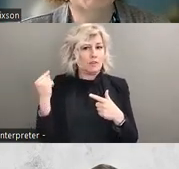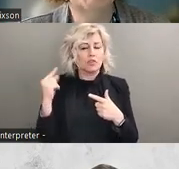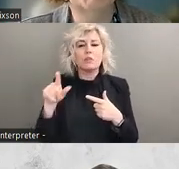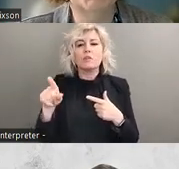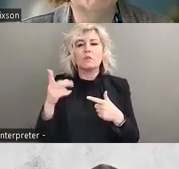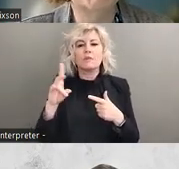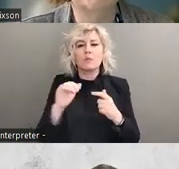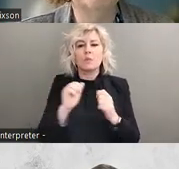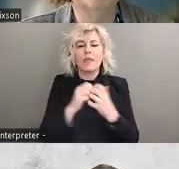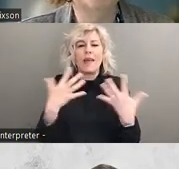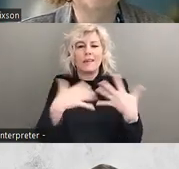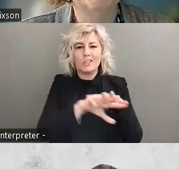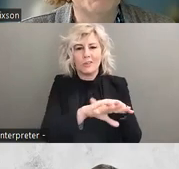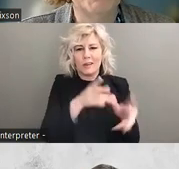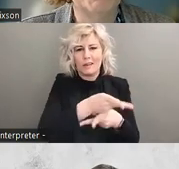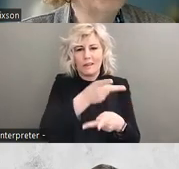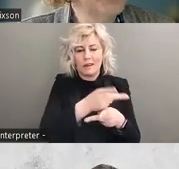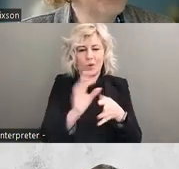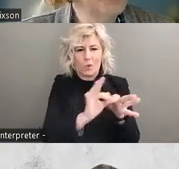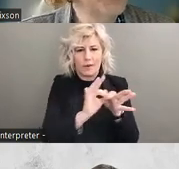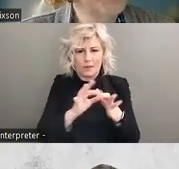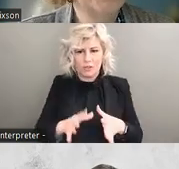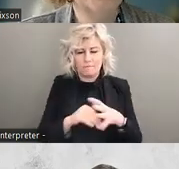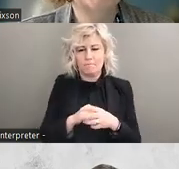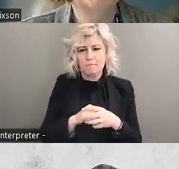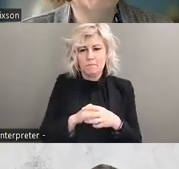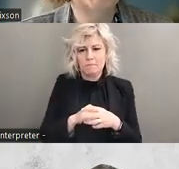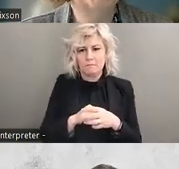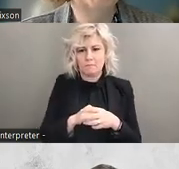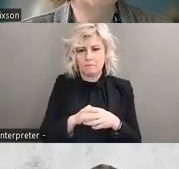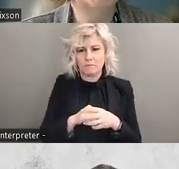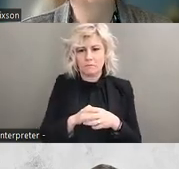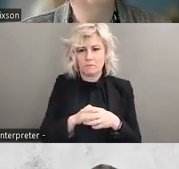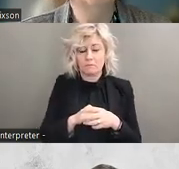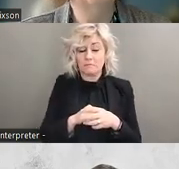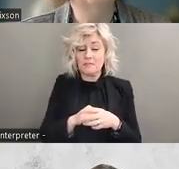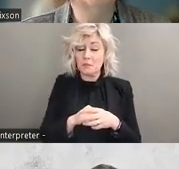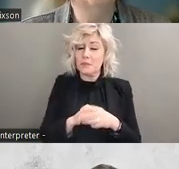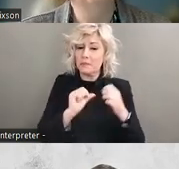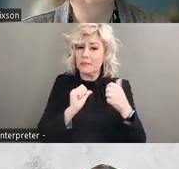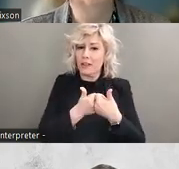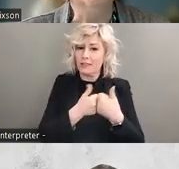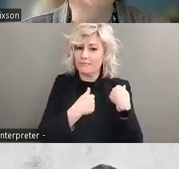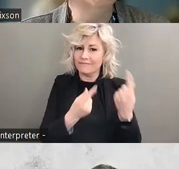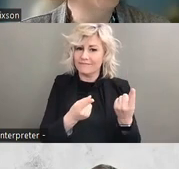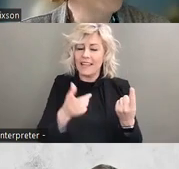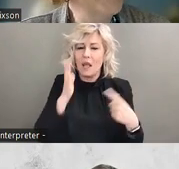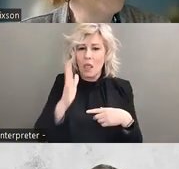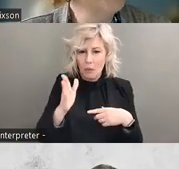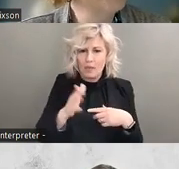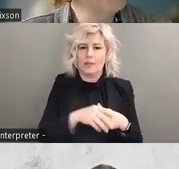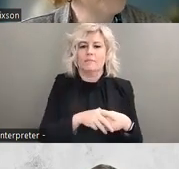integrated care coordination. So it's been a challenge, and it will be.